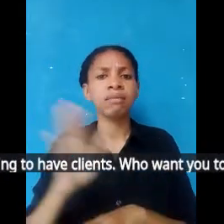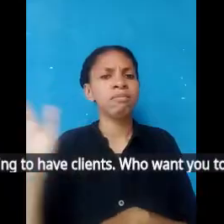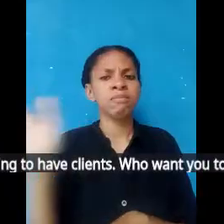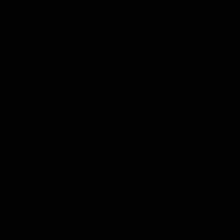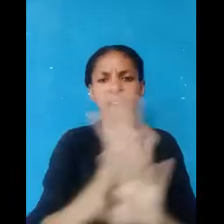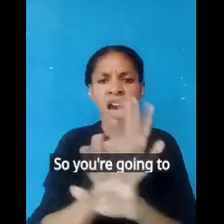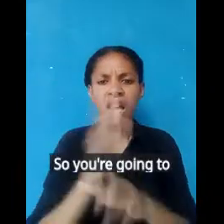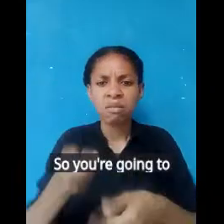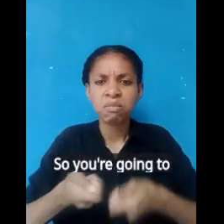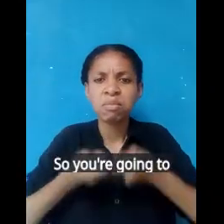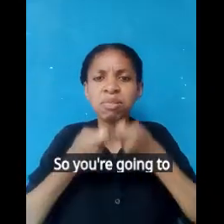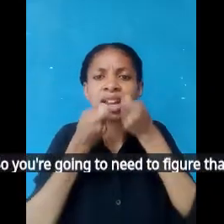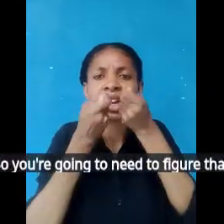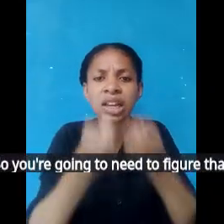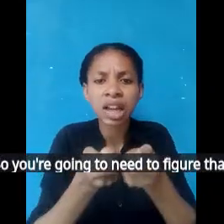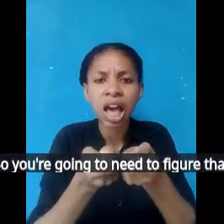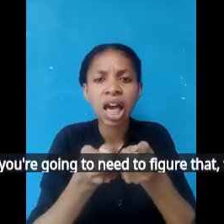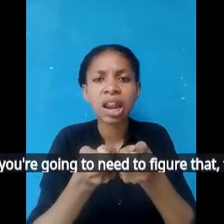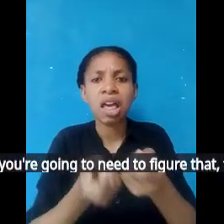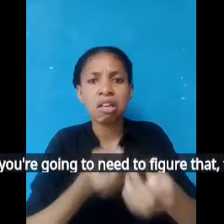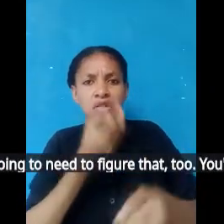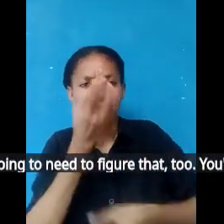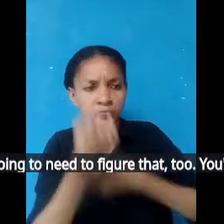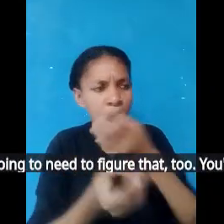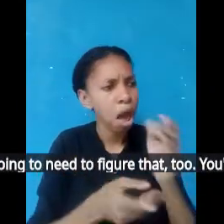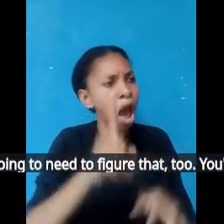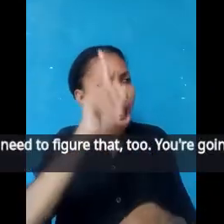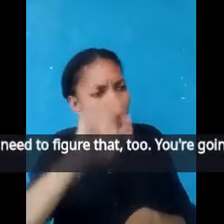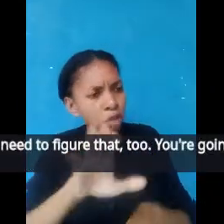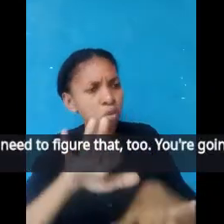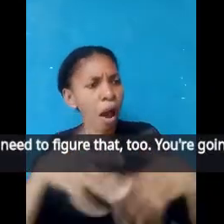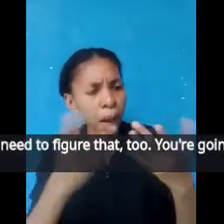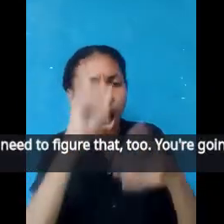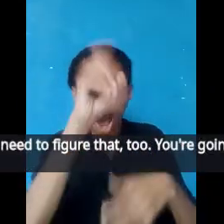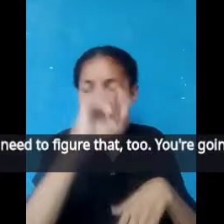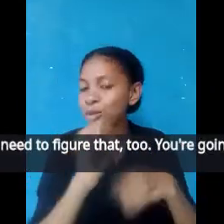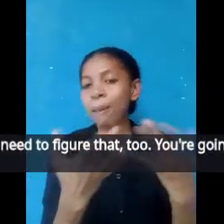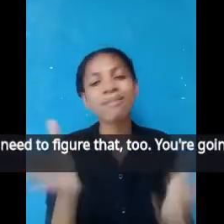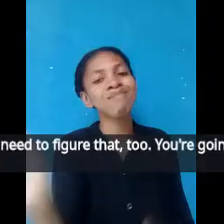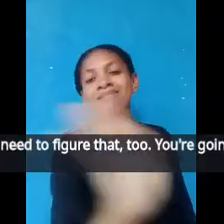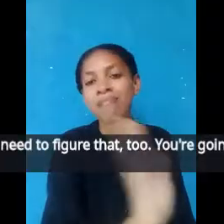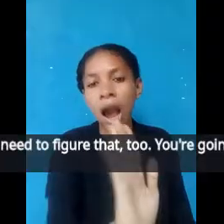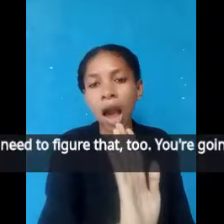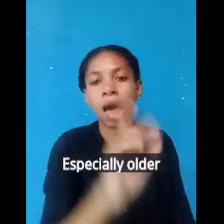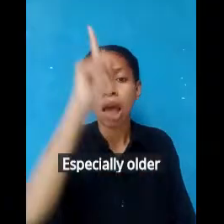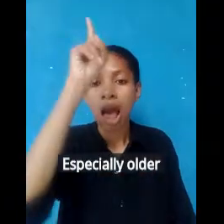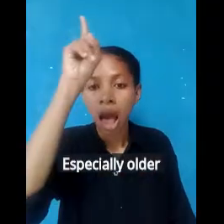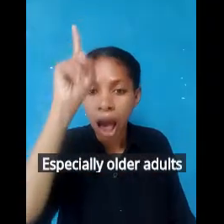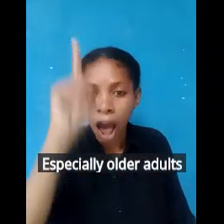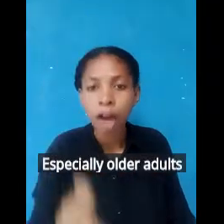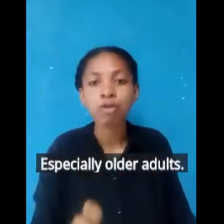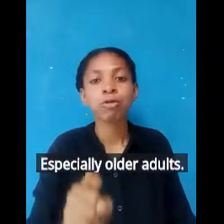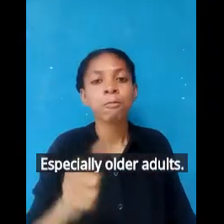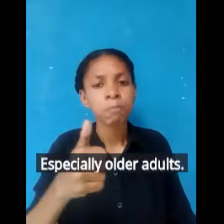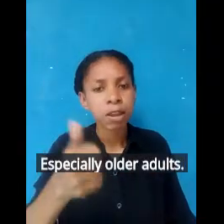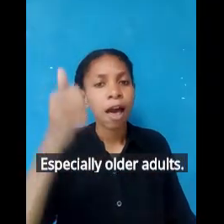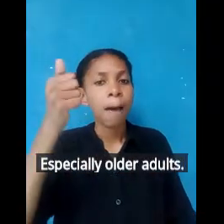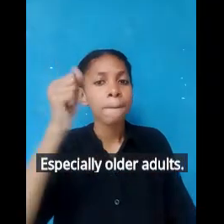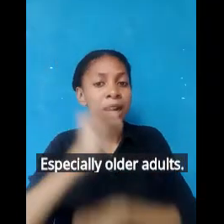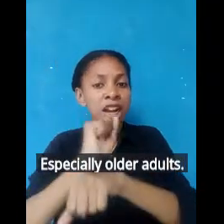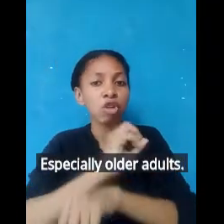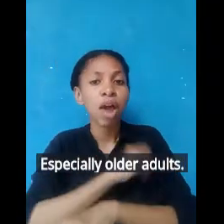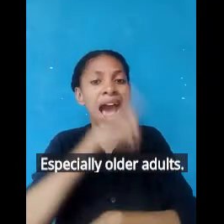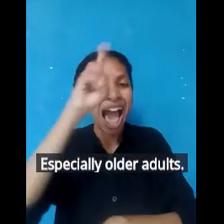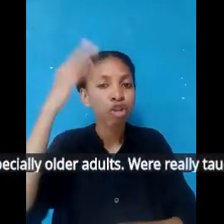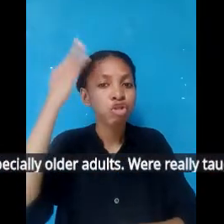So you're going to need to figure that too. You're going to need to work around that. Especially older adults were really taught